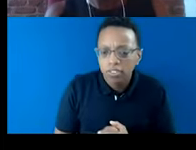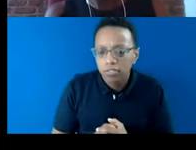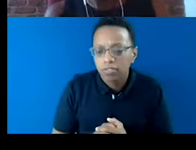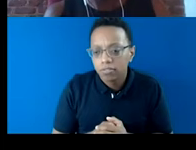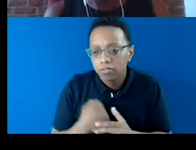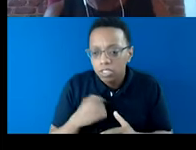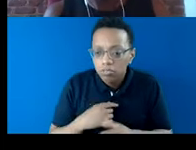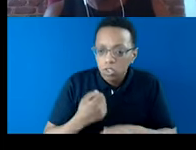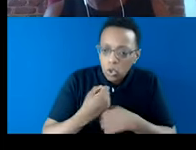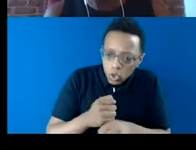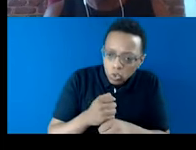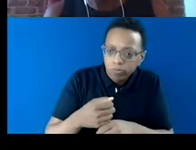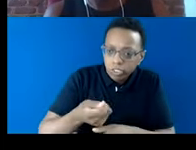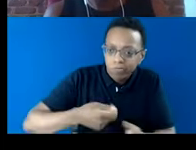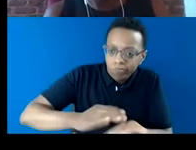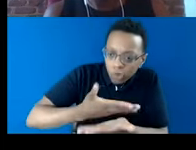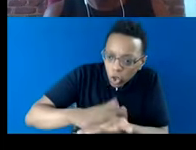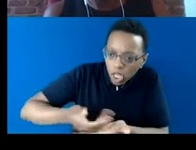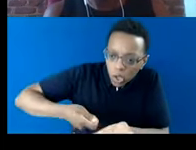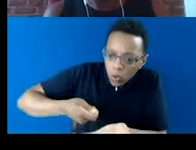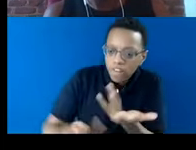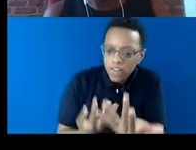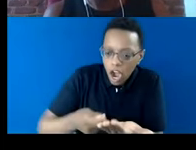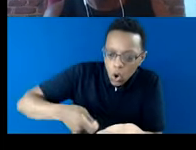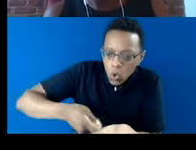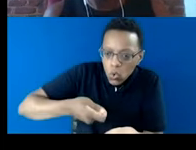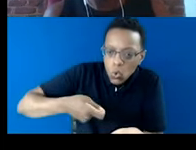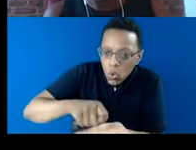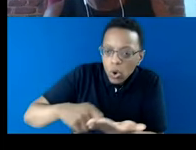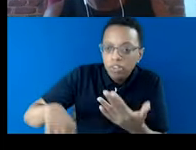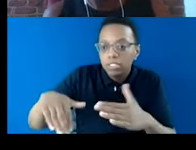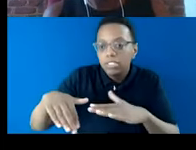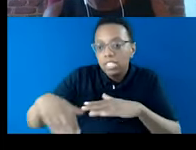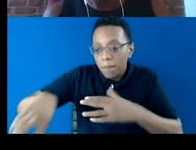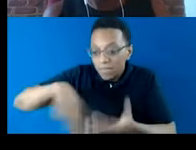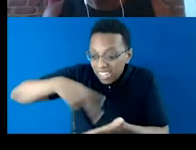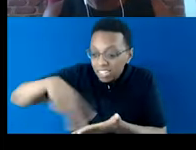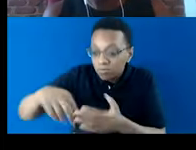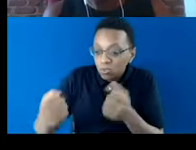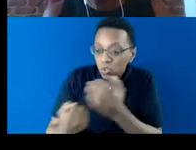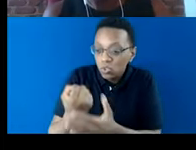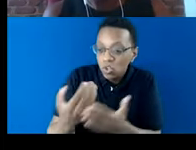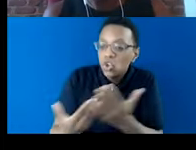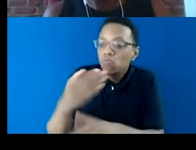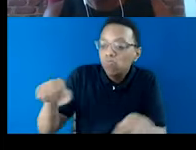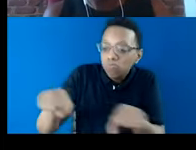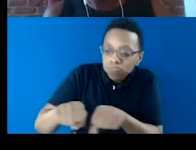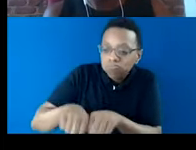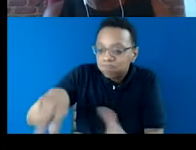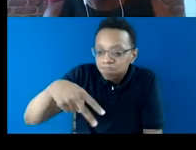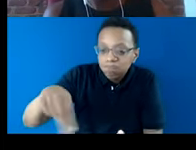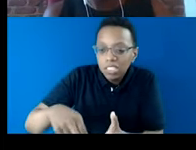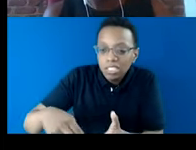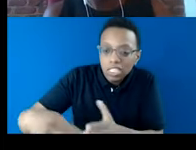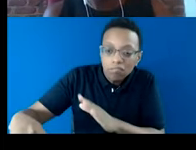fire. You can dance on your rice and your new moccasins and do pretty much the same thing for all these years. And that defines us as Anishinaabeg